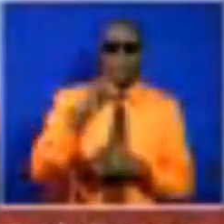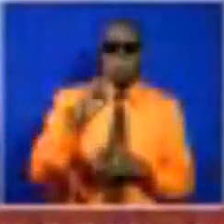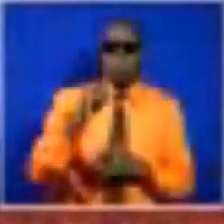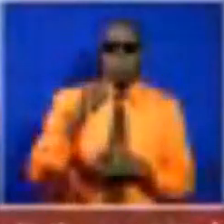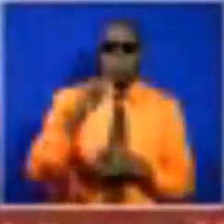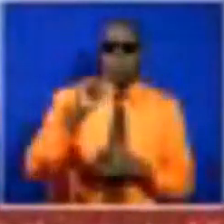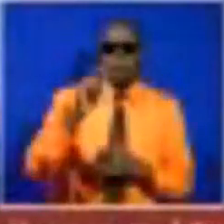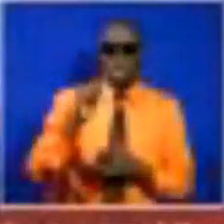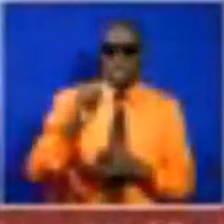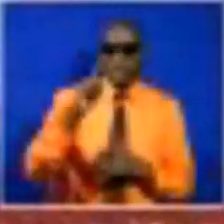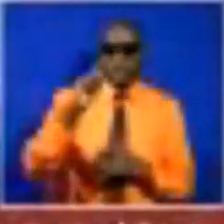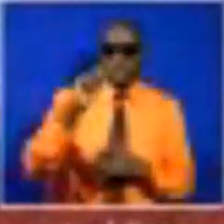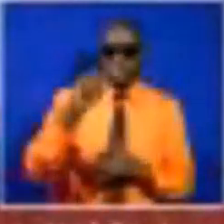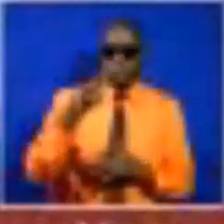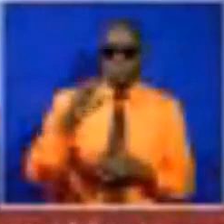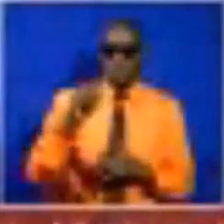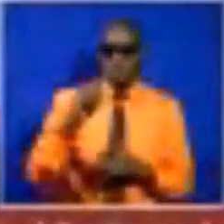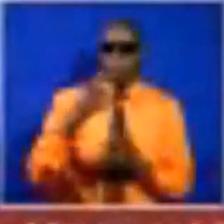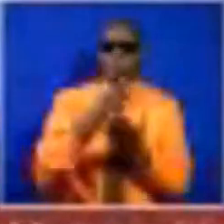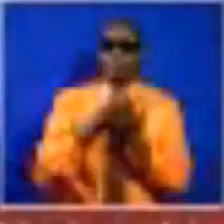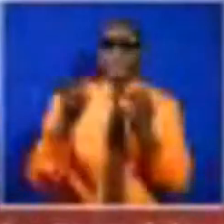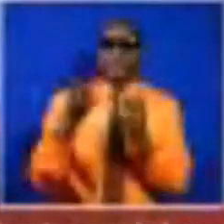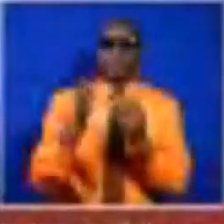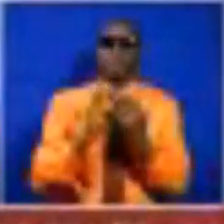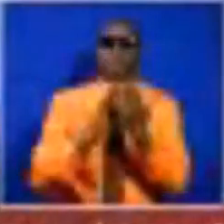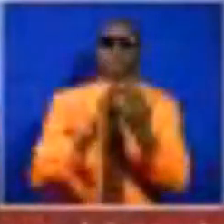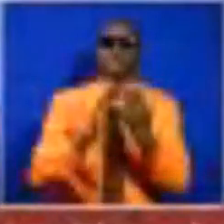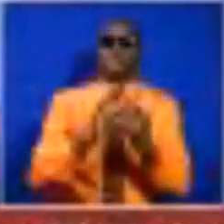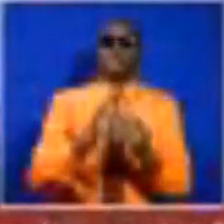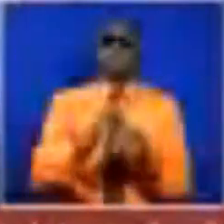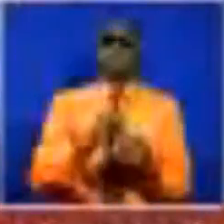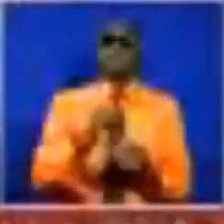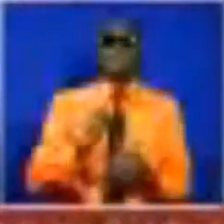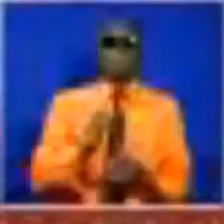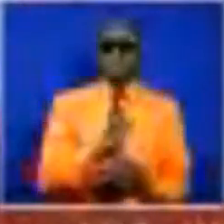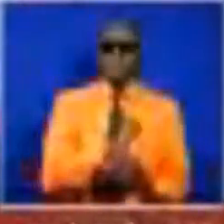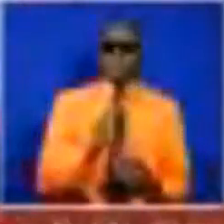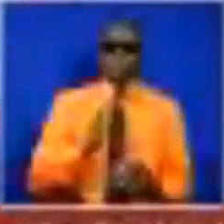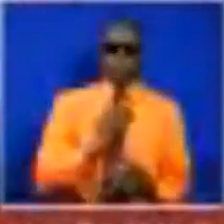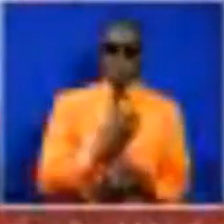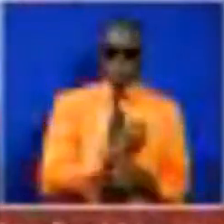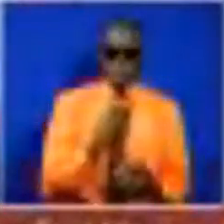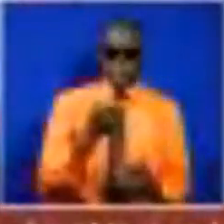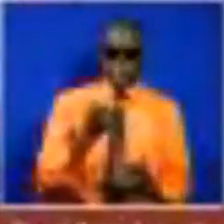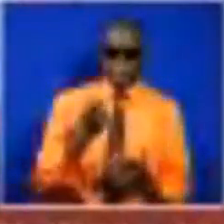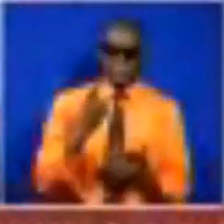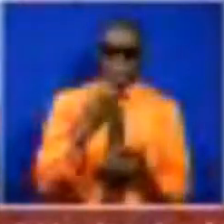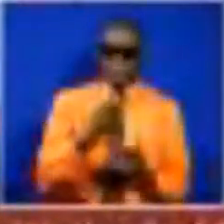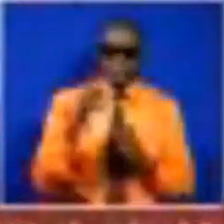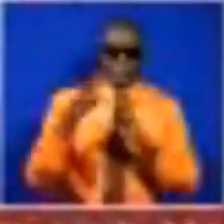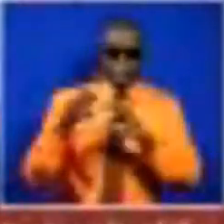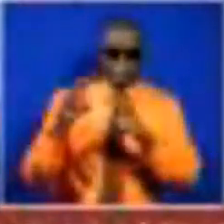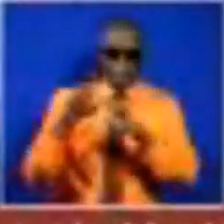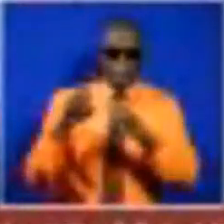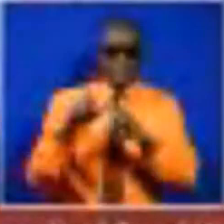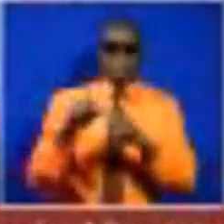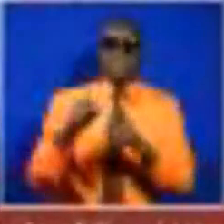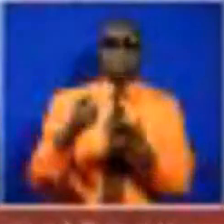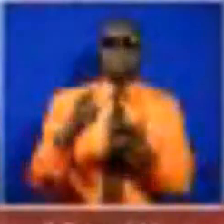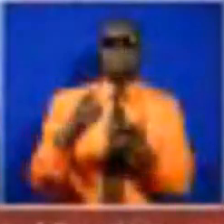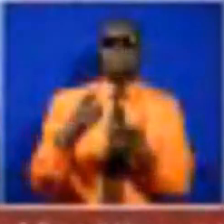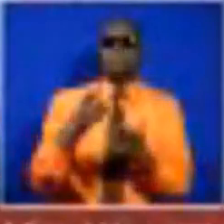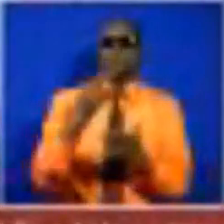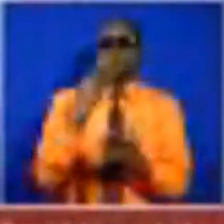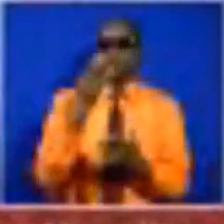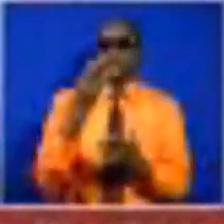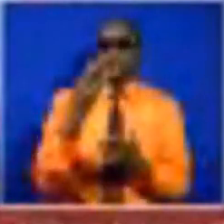have failed to appear before the Senate ad hoc committee investigating the circumstances and under which 400 people died in Chakama